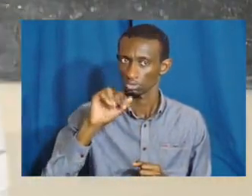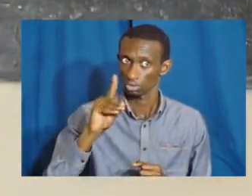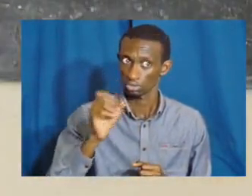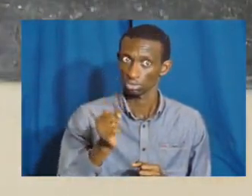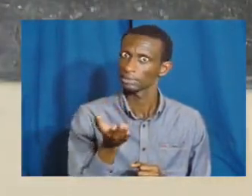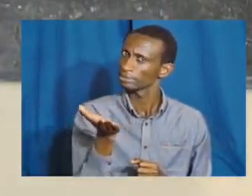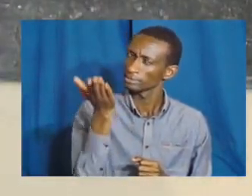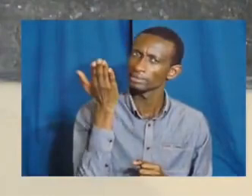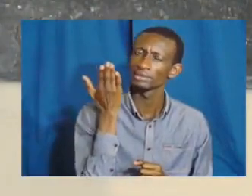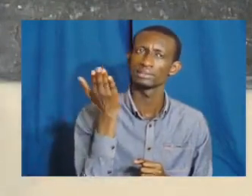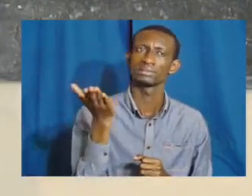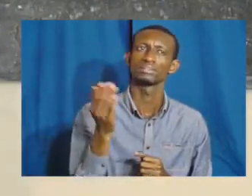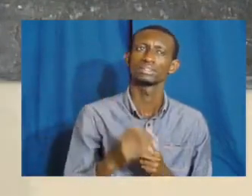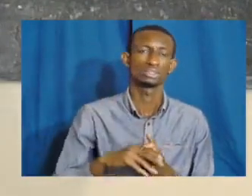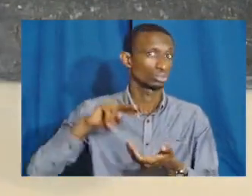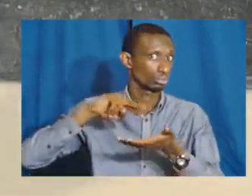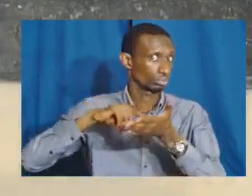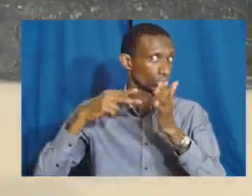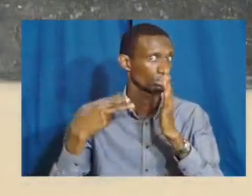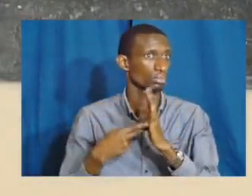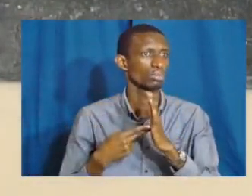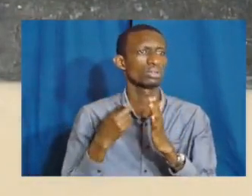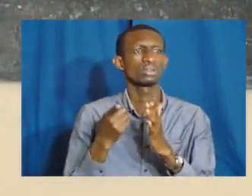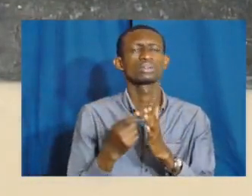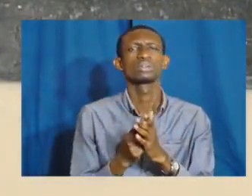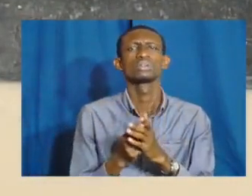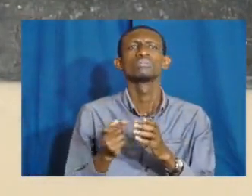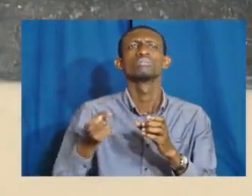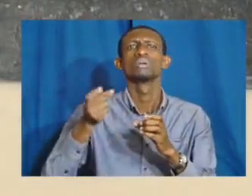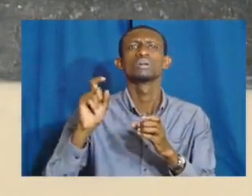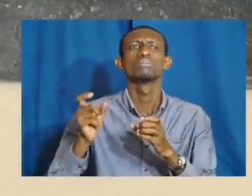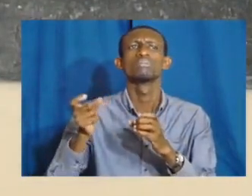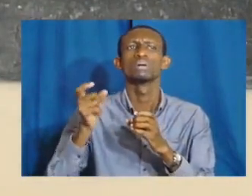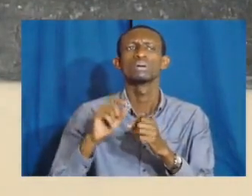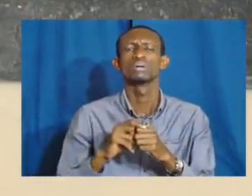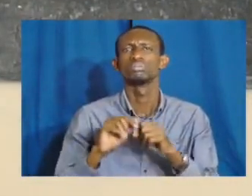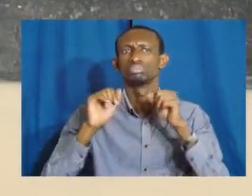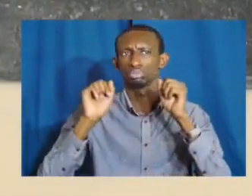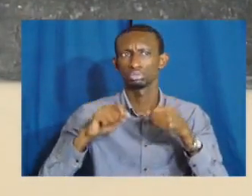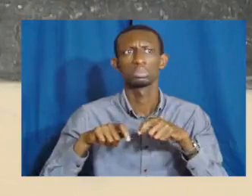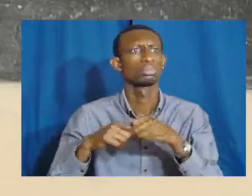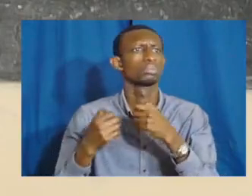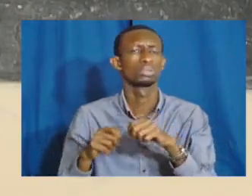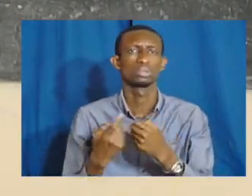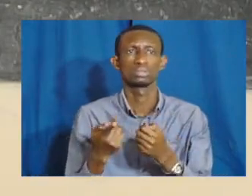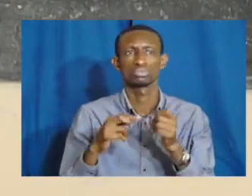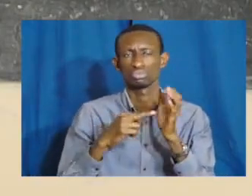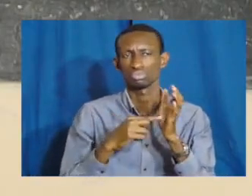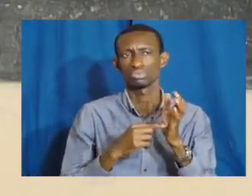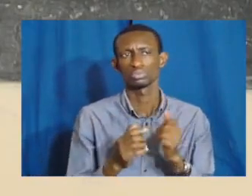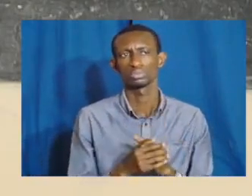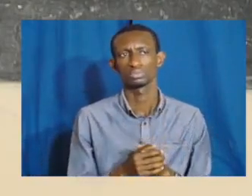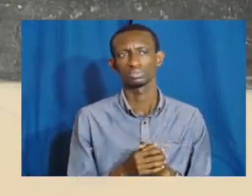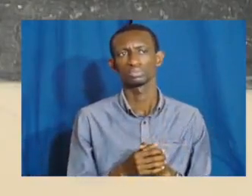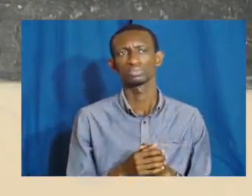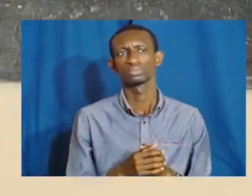And those hydrogen bonds means that there are extra bonds that will need to be broken. This is an example